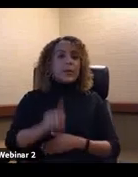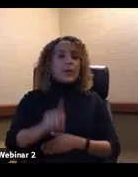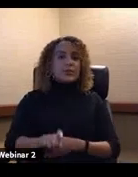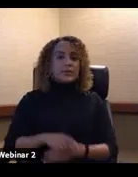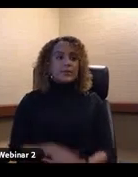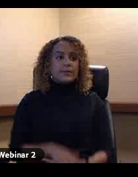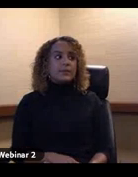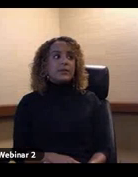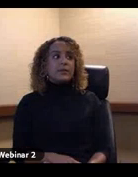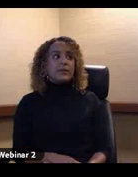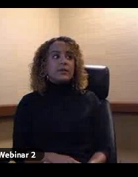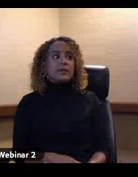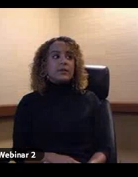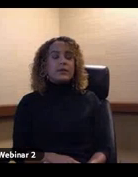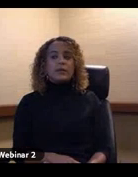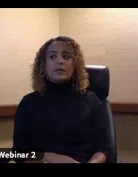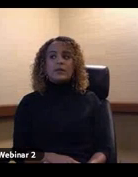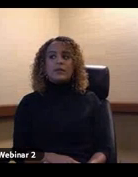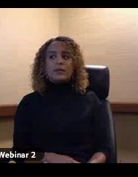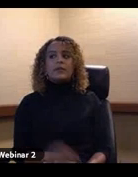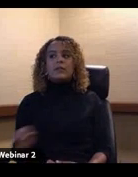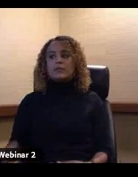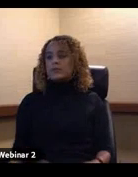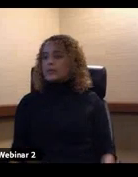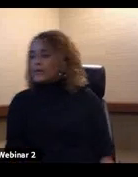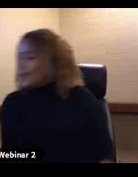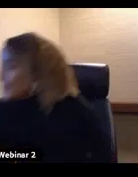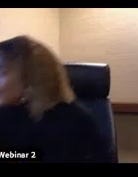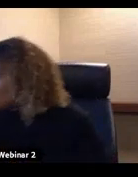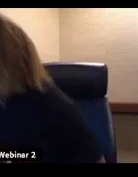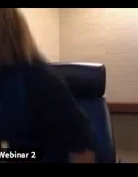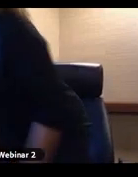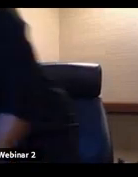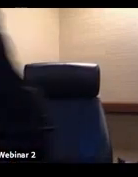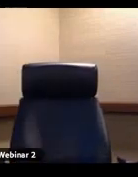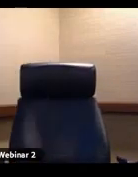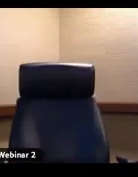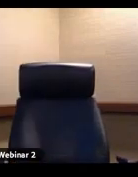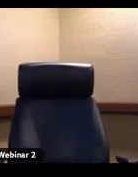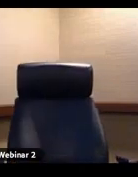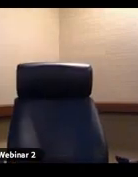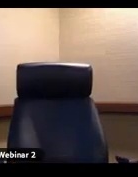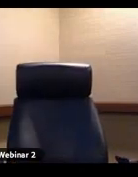Next question. I don't understand this.